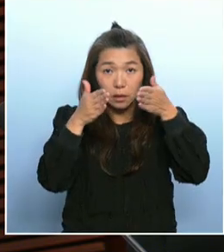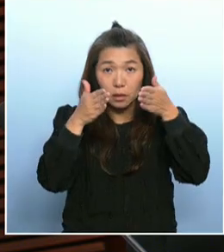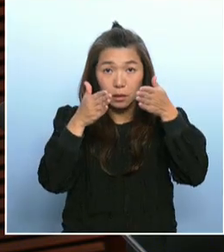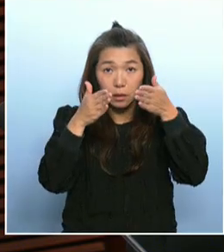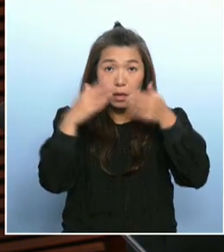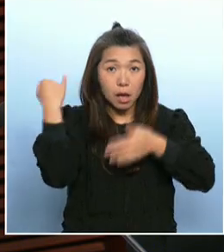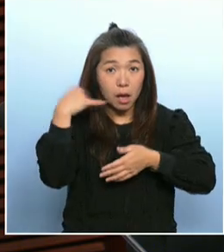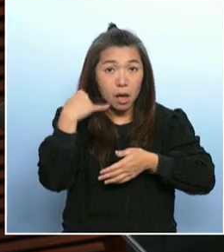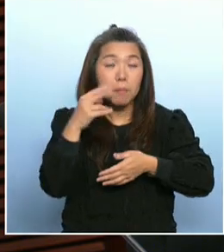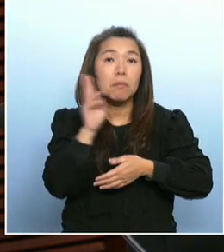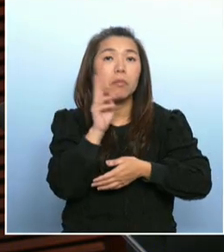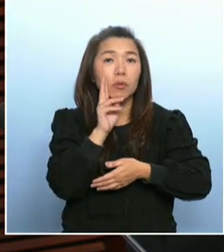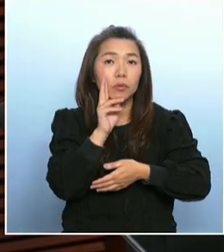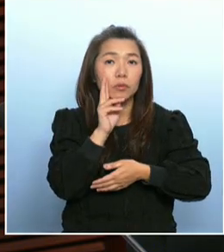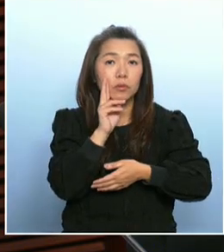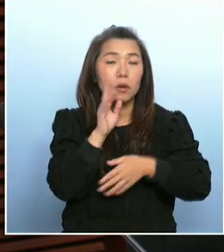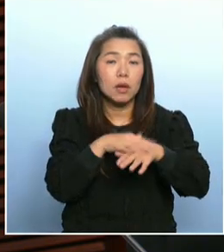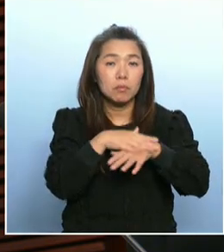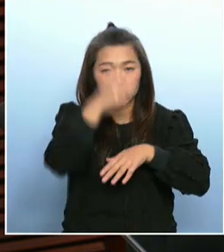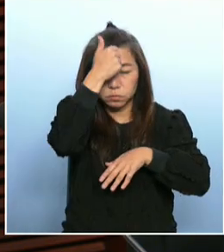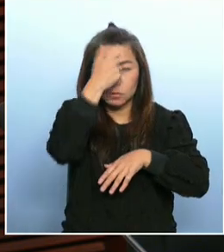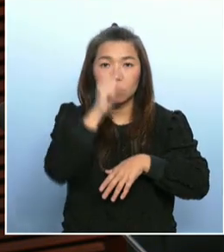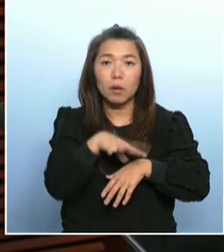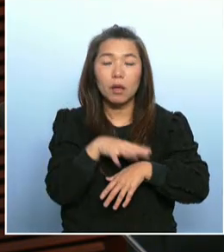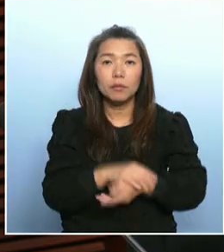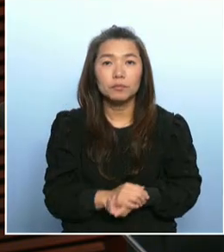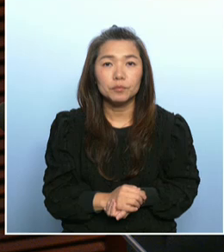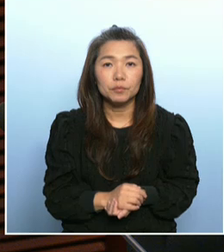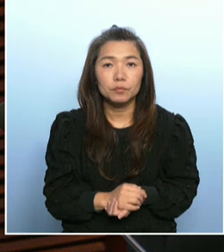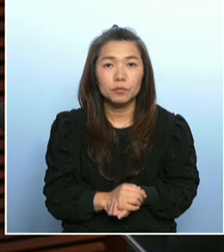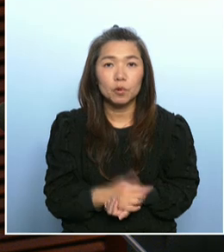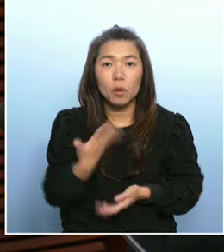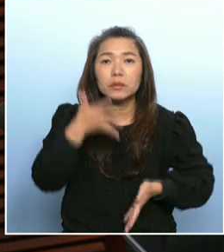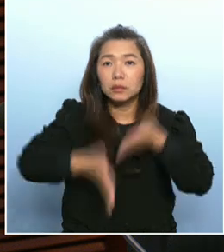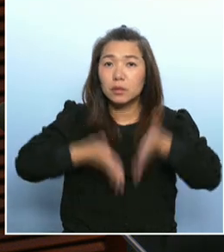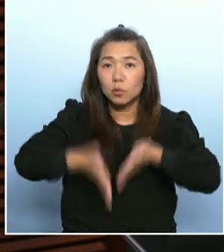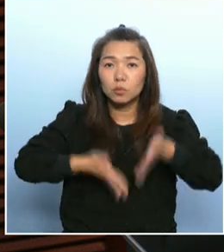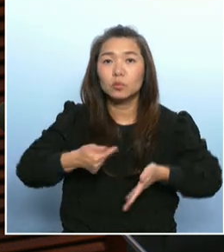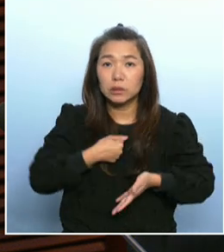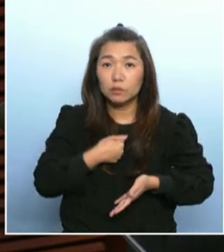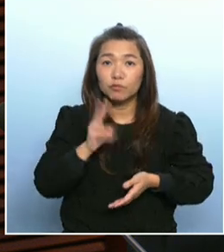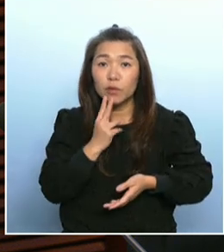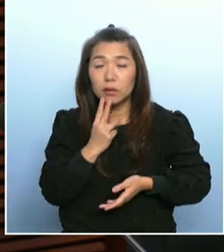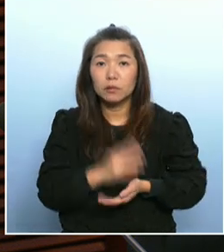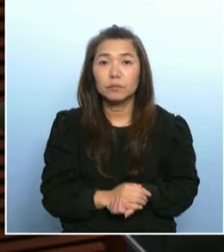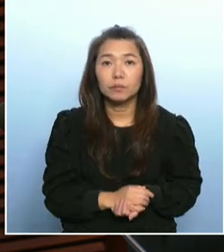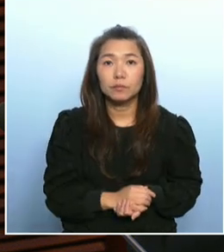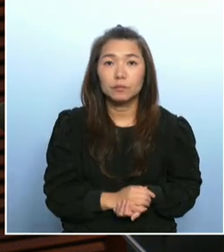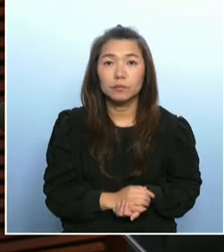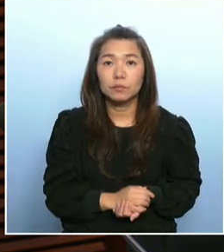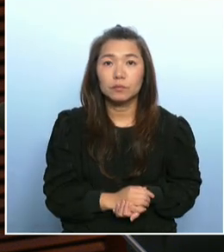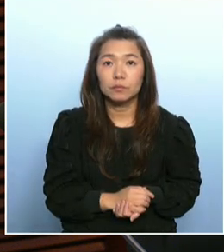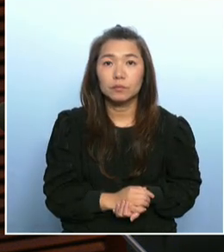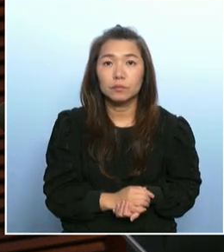to express their wish or demand. For people with hearing impairment, we may need